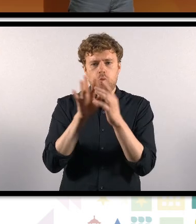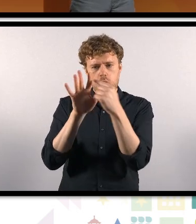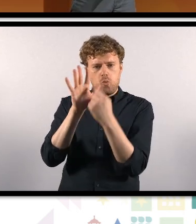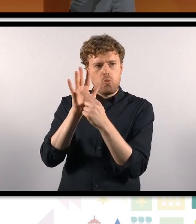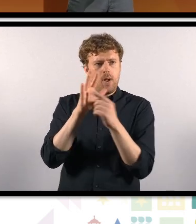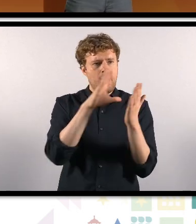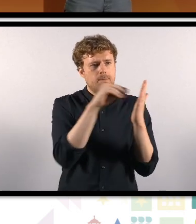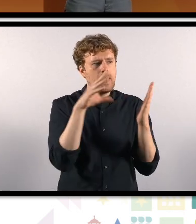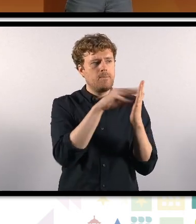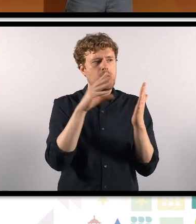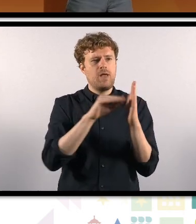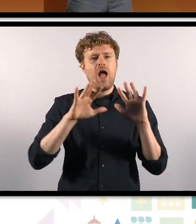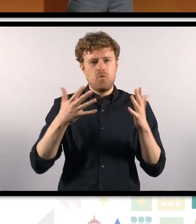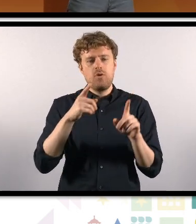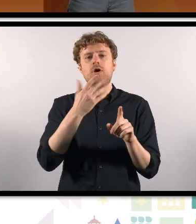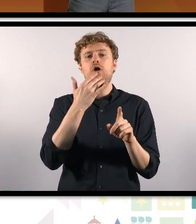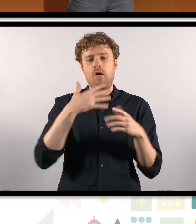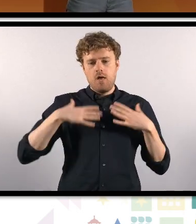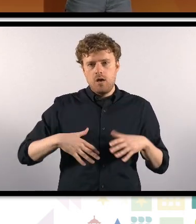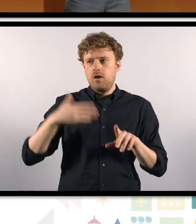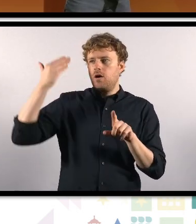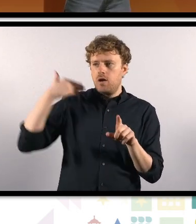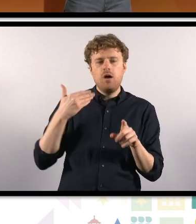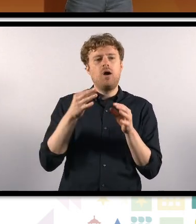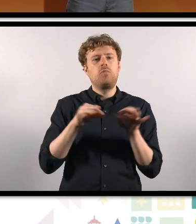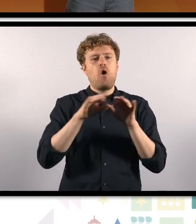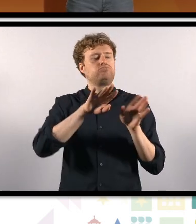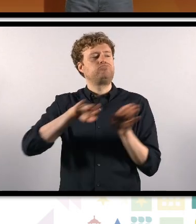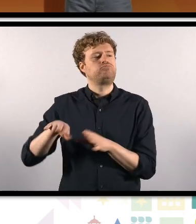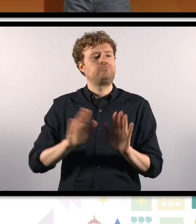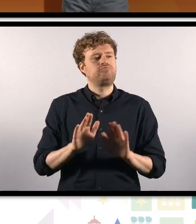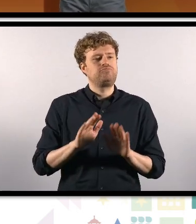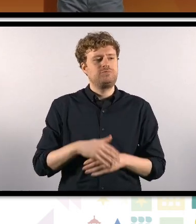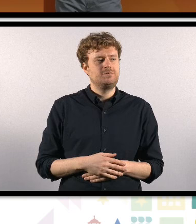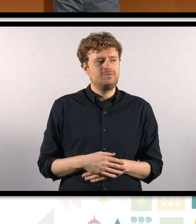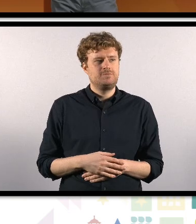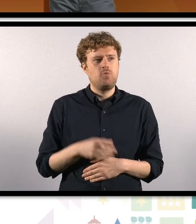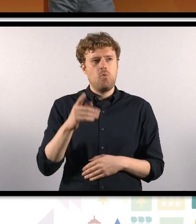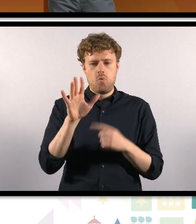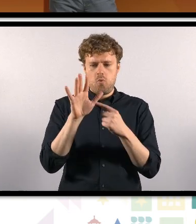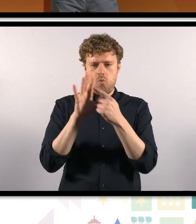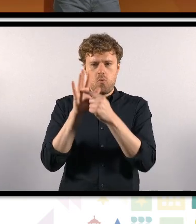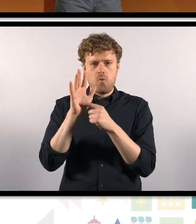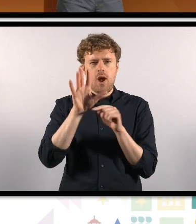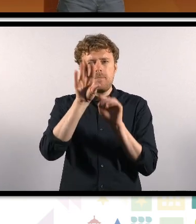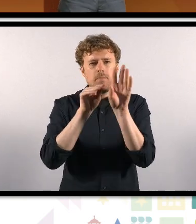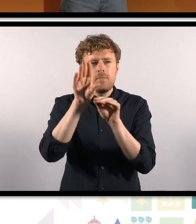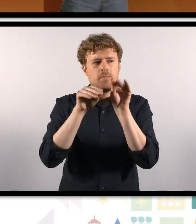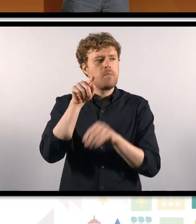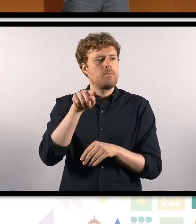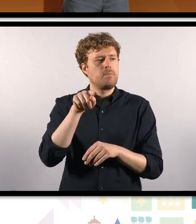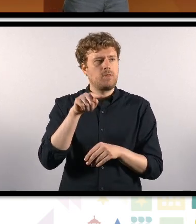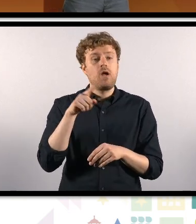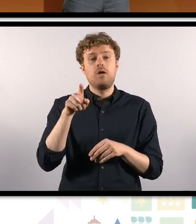those vector points, and our model improved tremendously. It was able to understand it a lot better. And